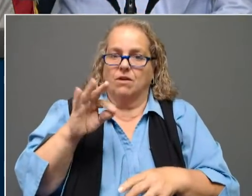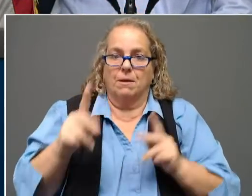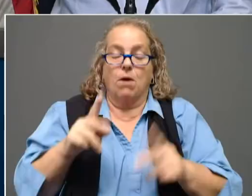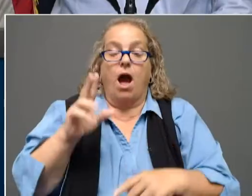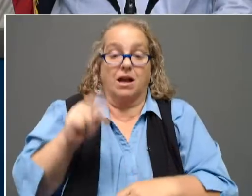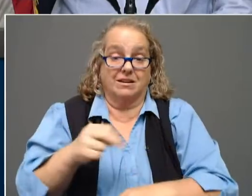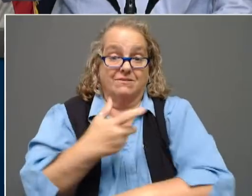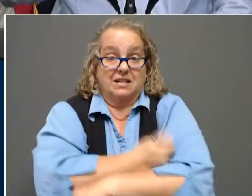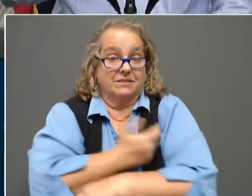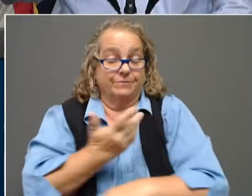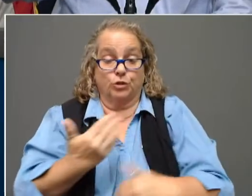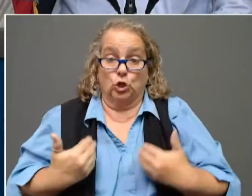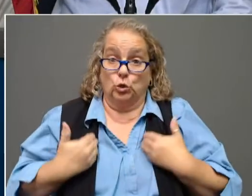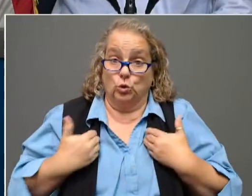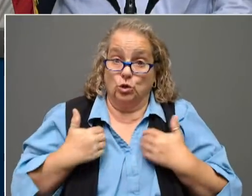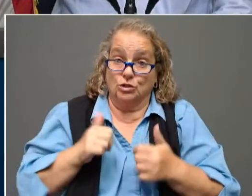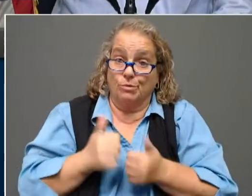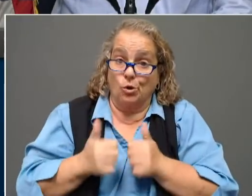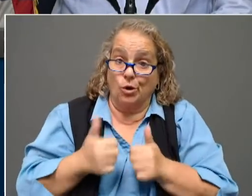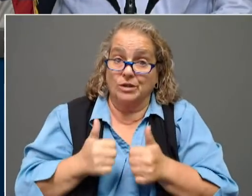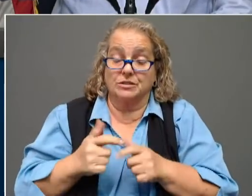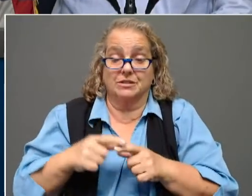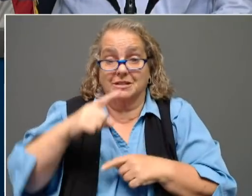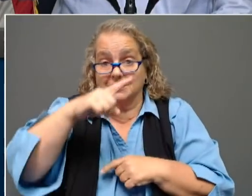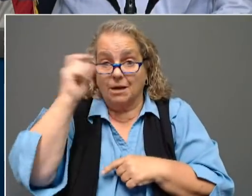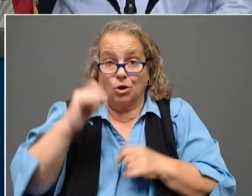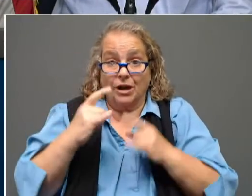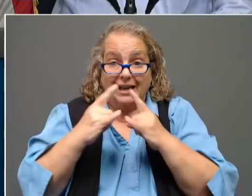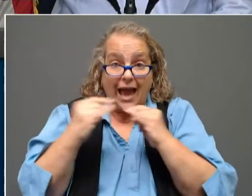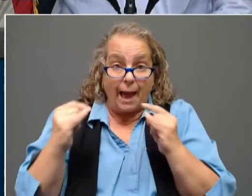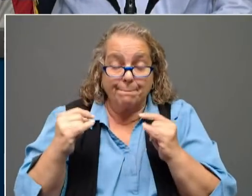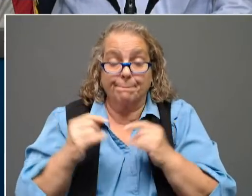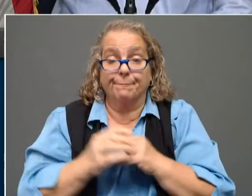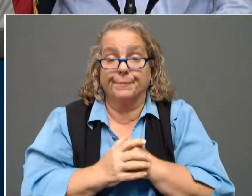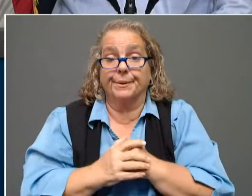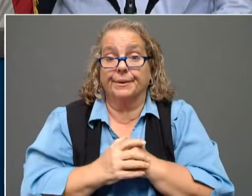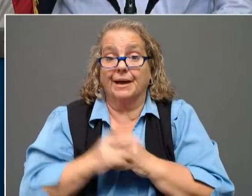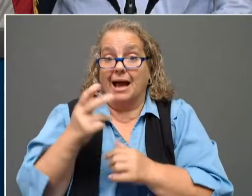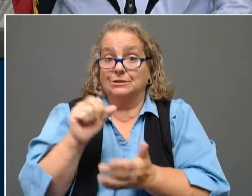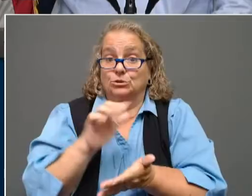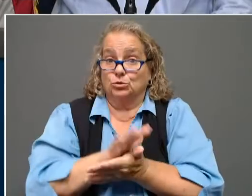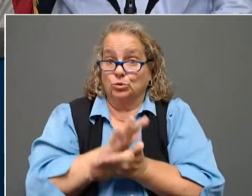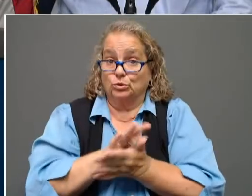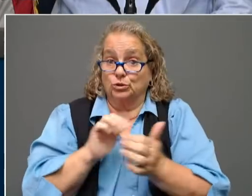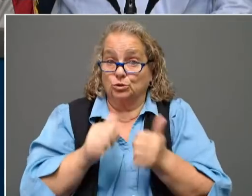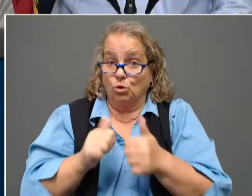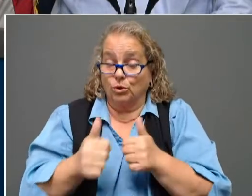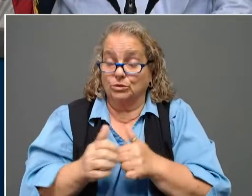youth sports, summer camps, high school sports,